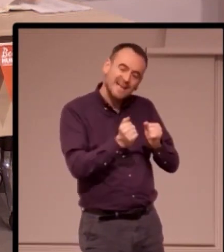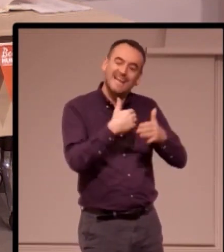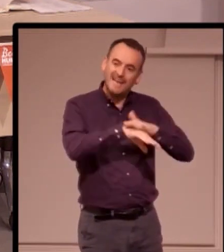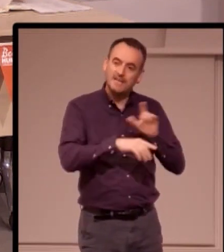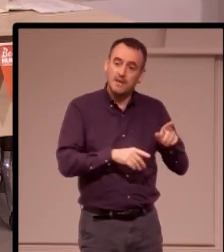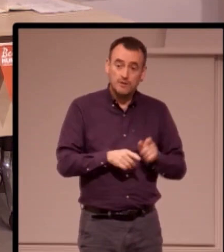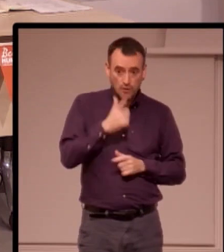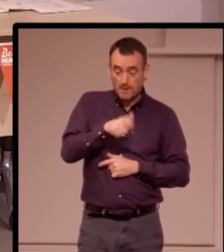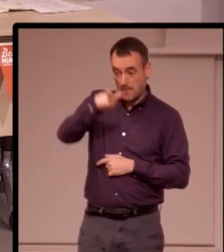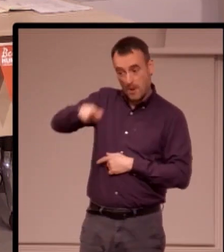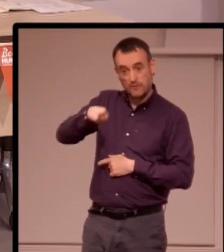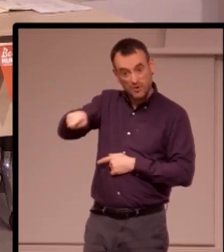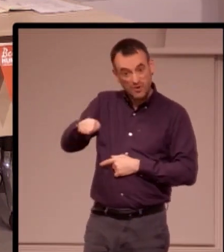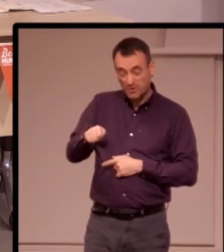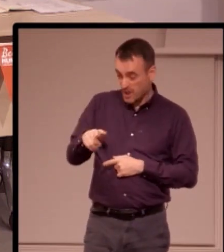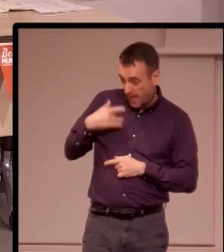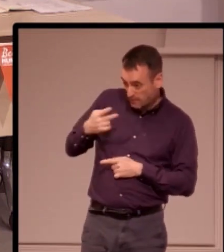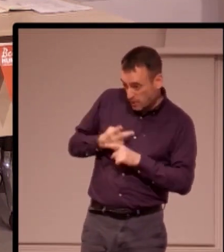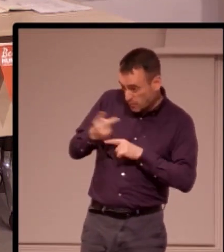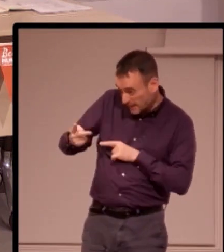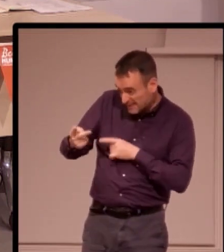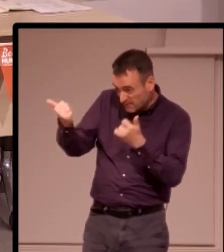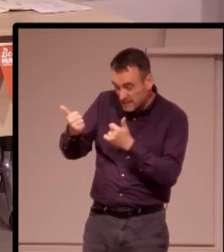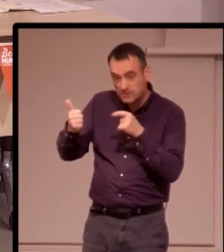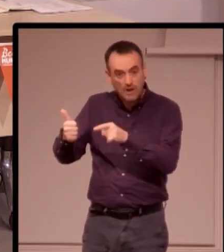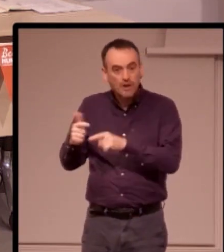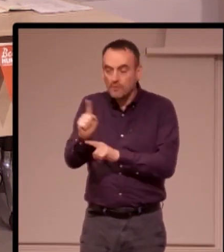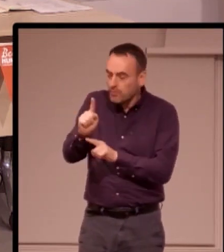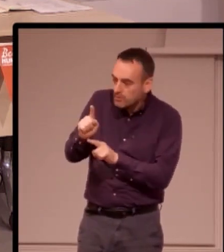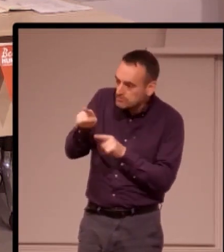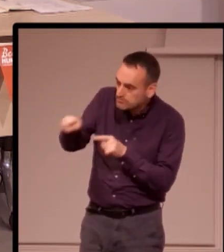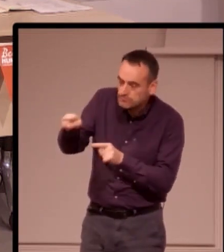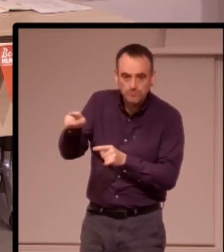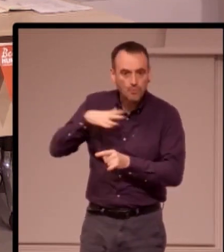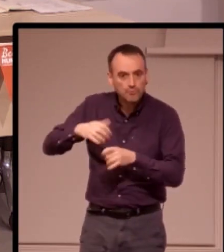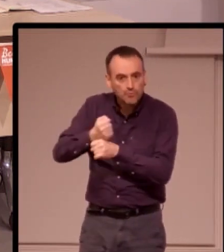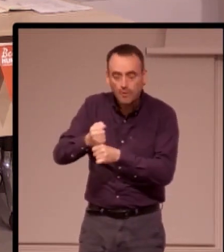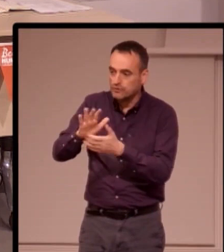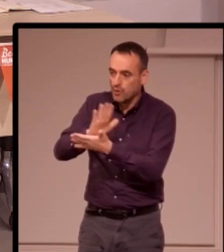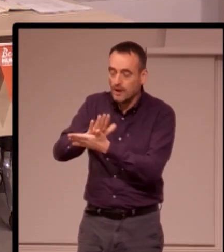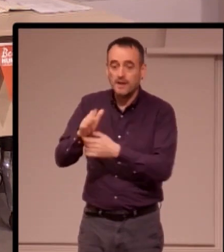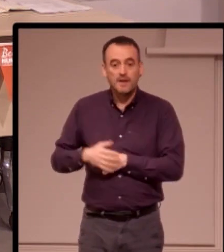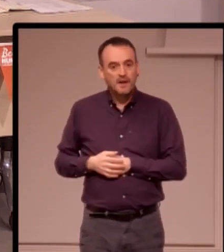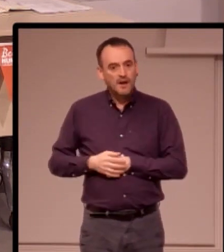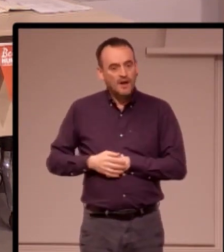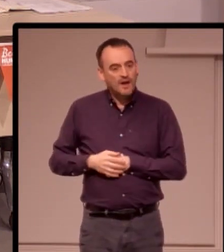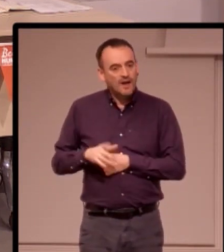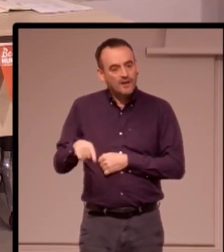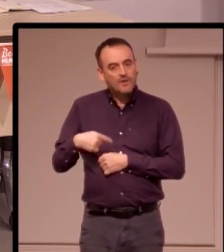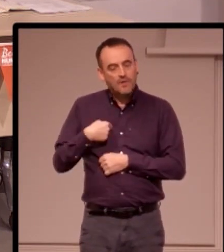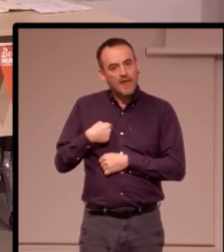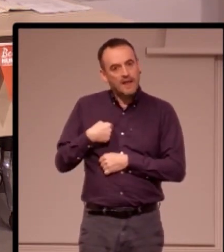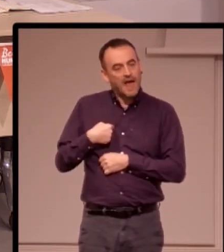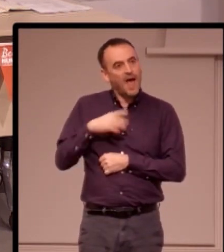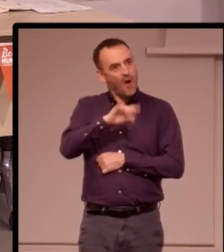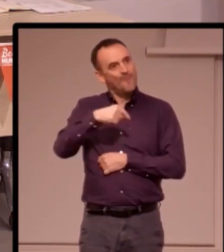and that's not necessarily a bucket list. It's just what matters to you, what makes you you, what brings you joy. My husband and I back home, we say, oh, that sparks joy,